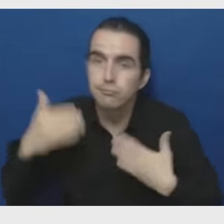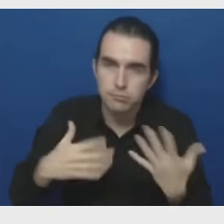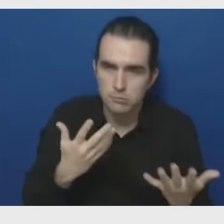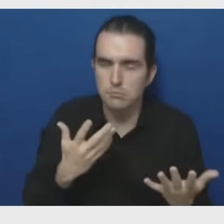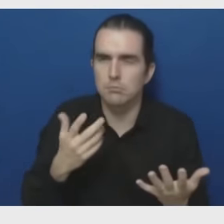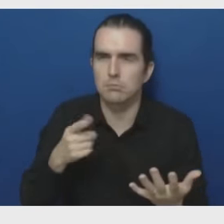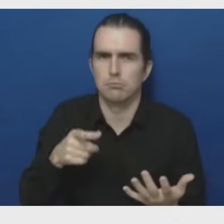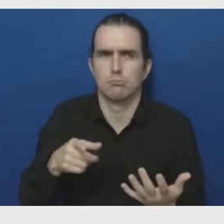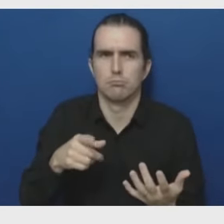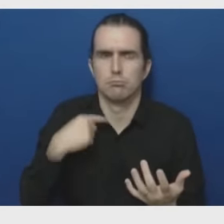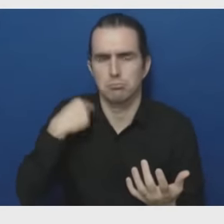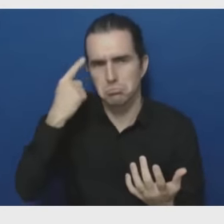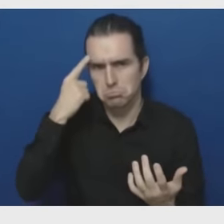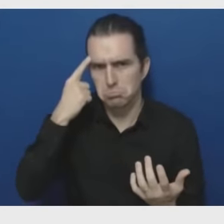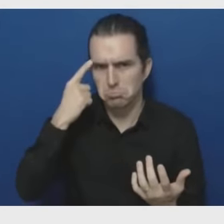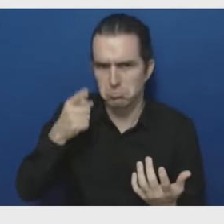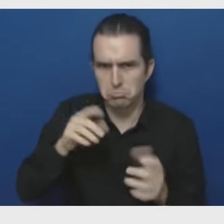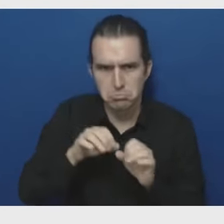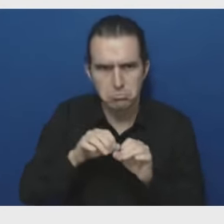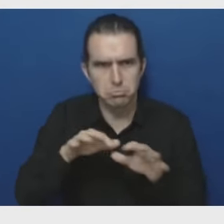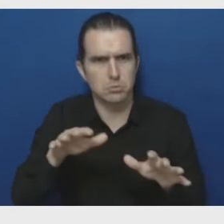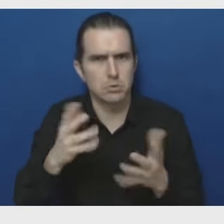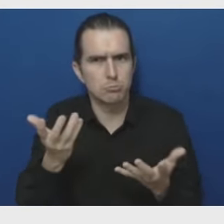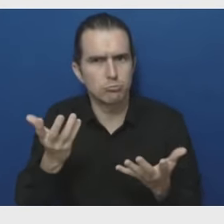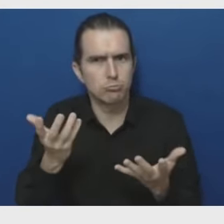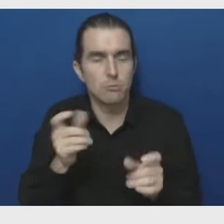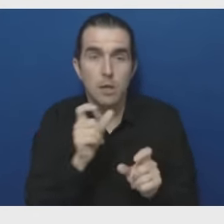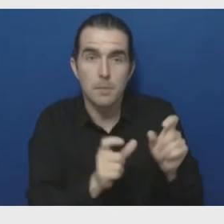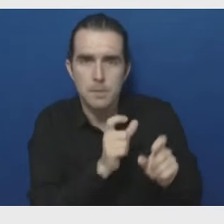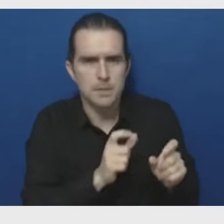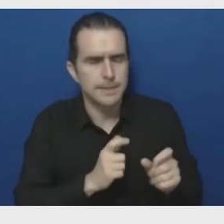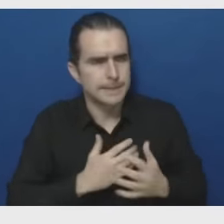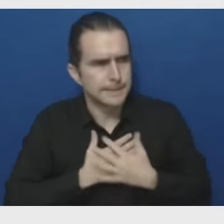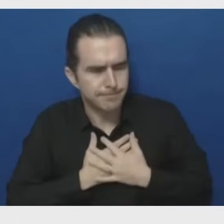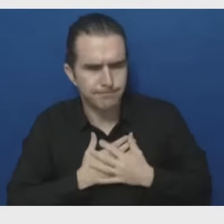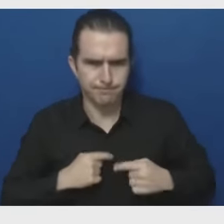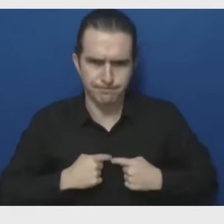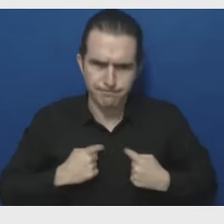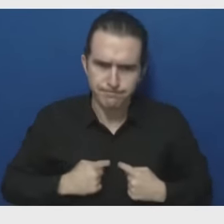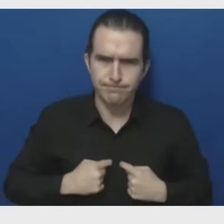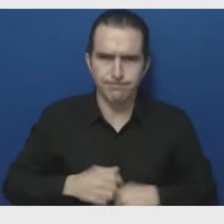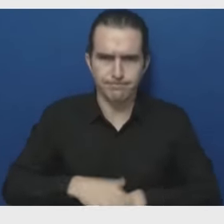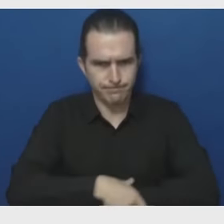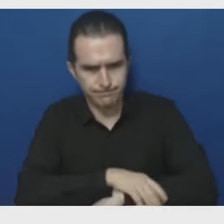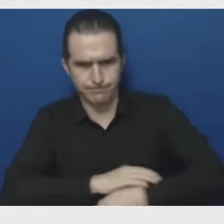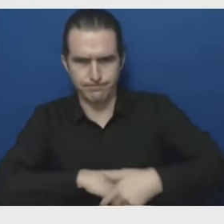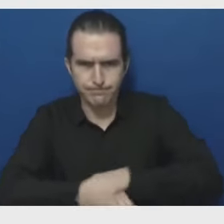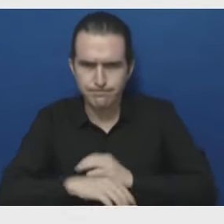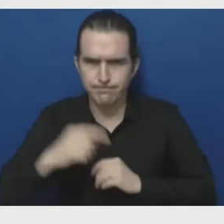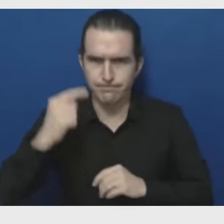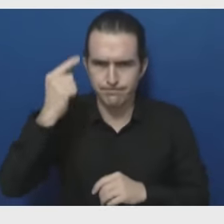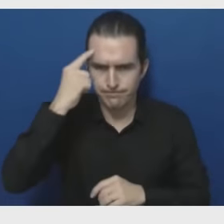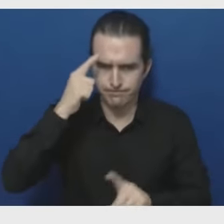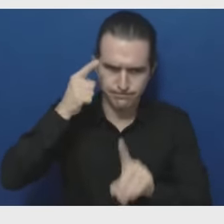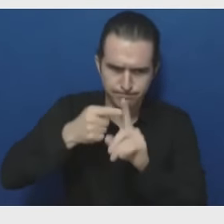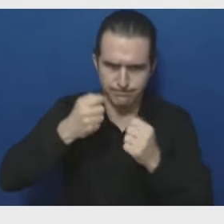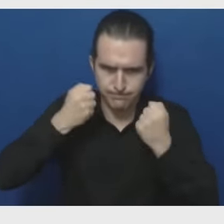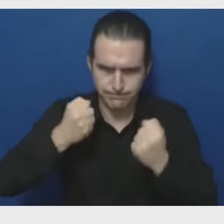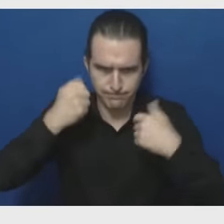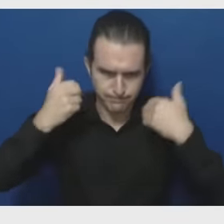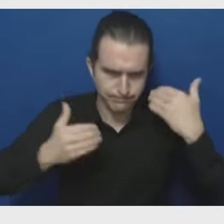that breakthrough isn't about promises being broken. And we have to somehow find ways of bringing